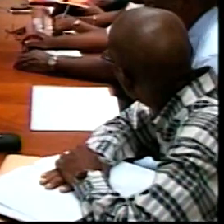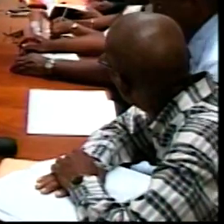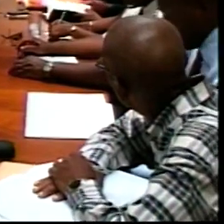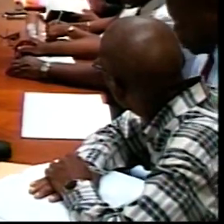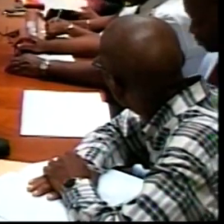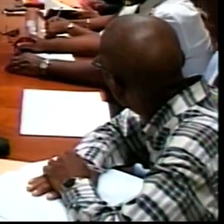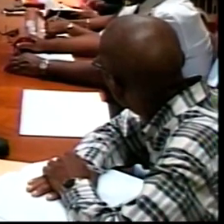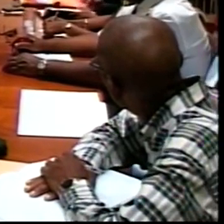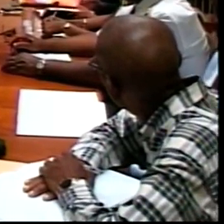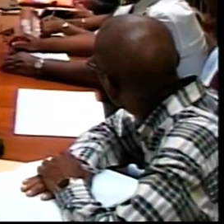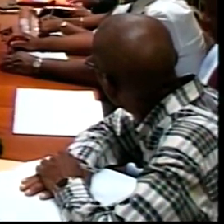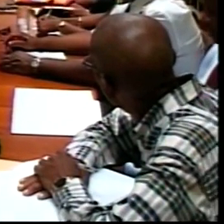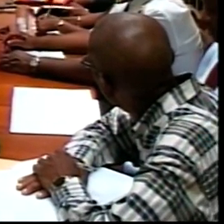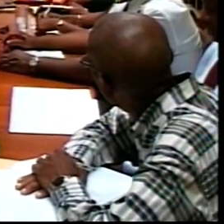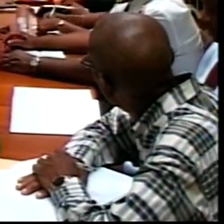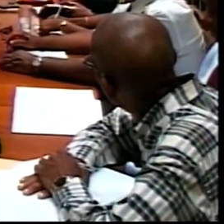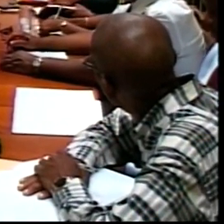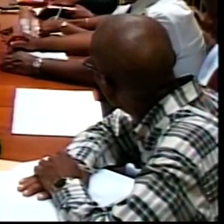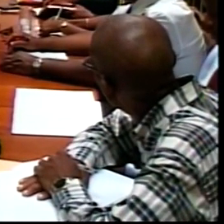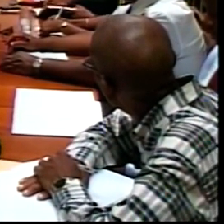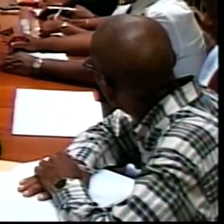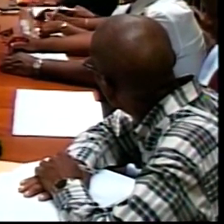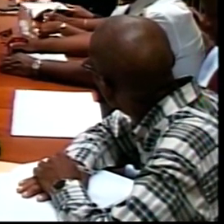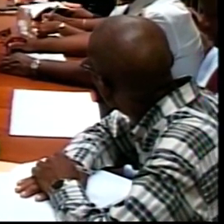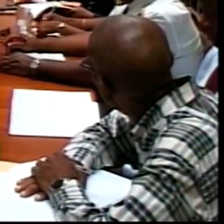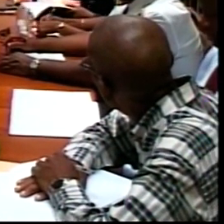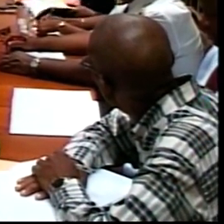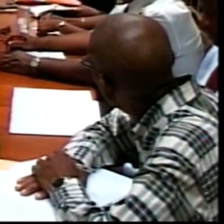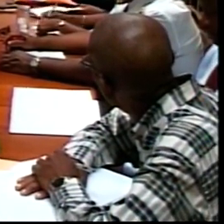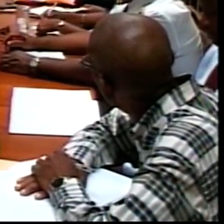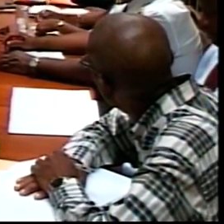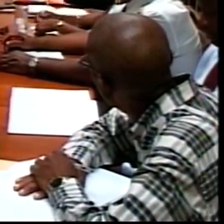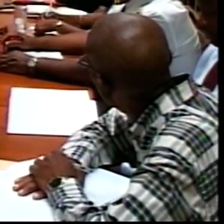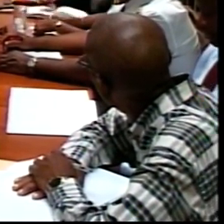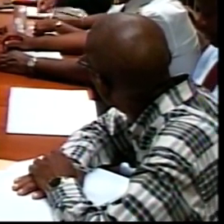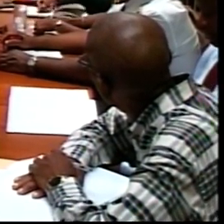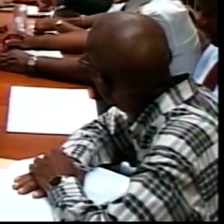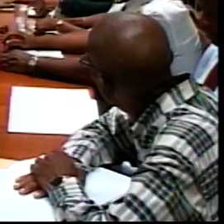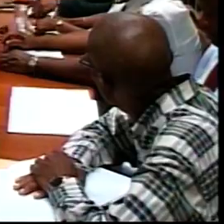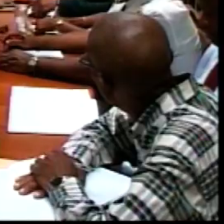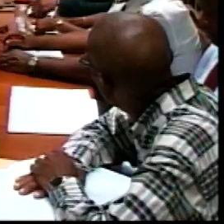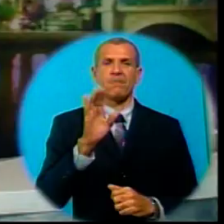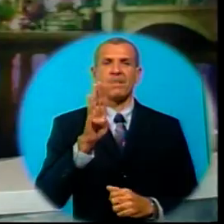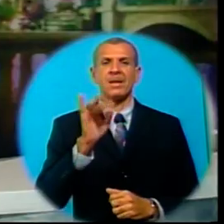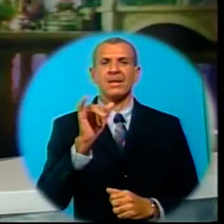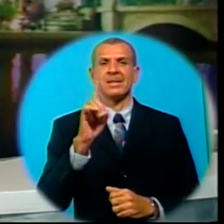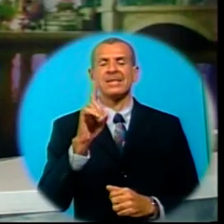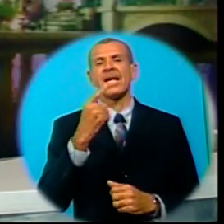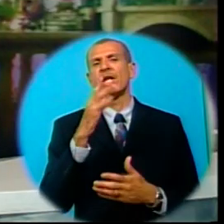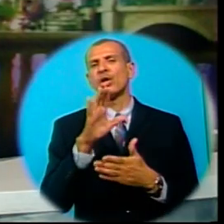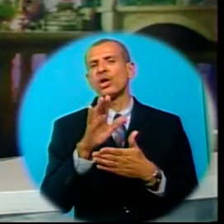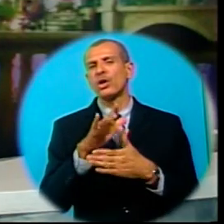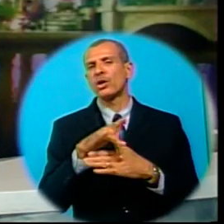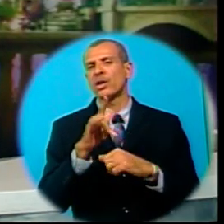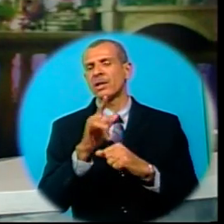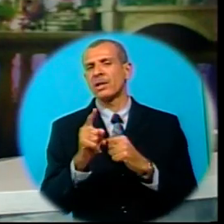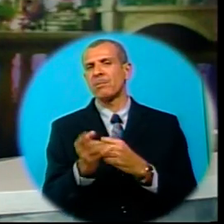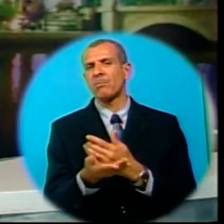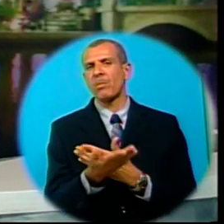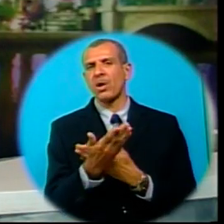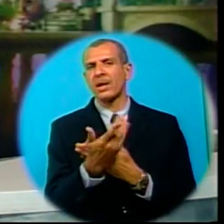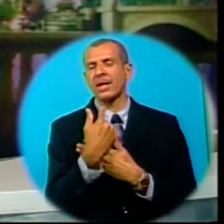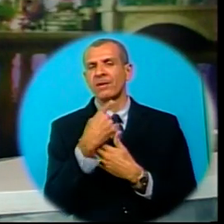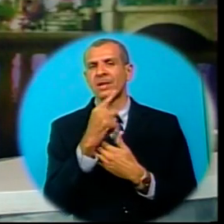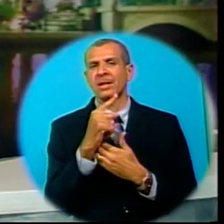3.5 hours of talks, it emerged that the Labour Minister had met with the BIDC earlier in the morning to get their take on the impasse with